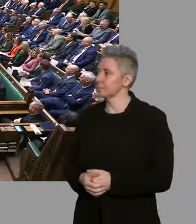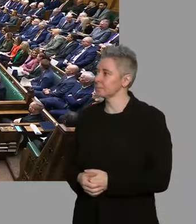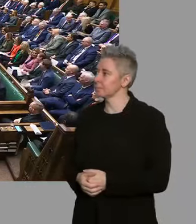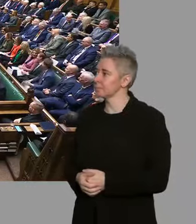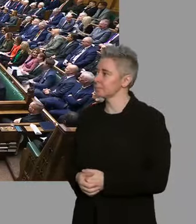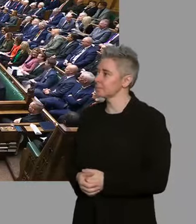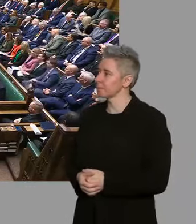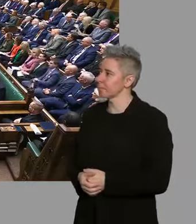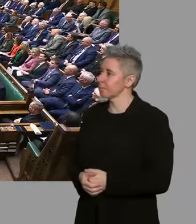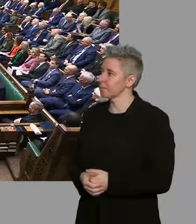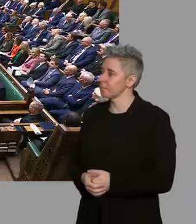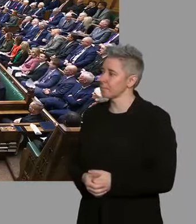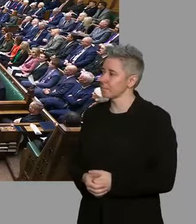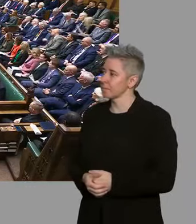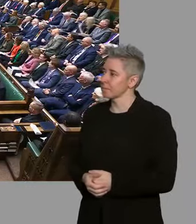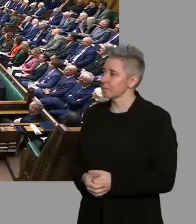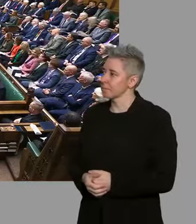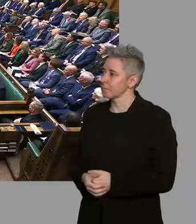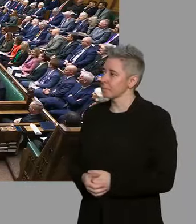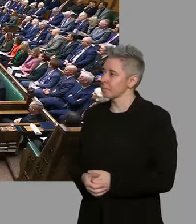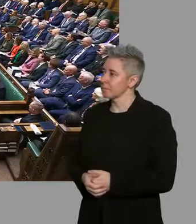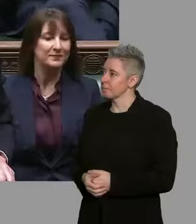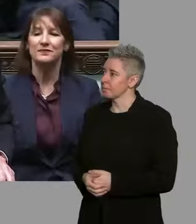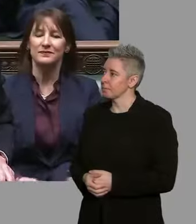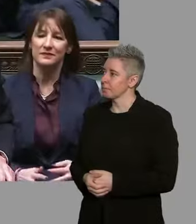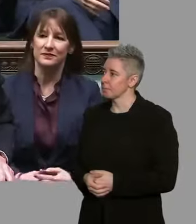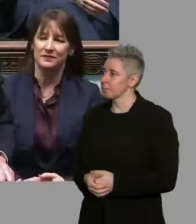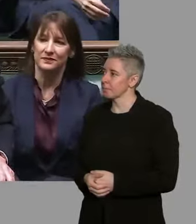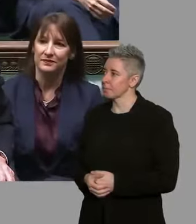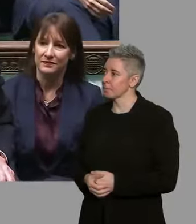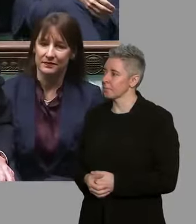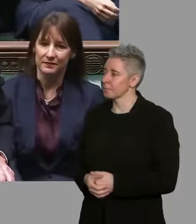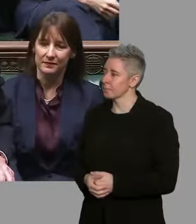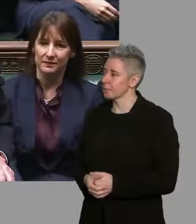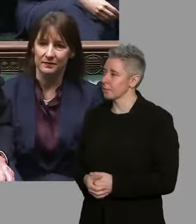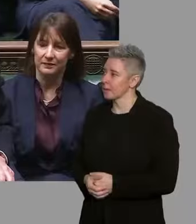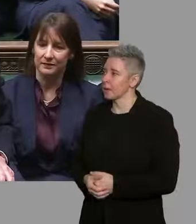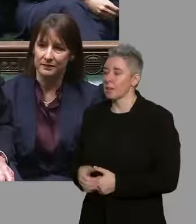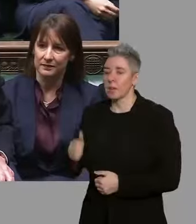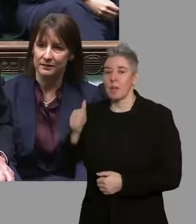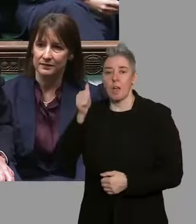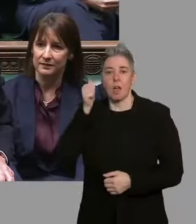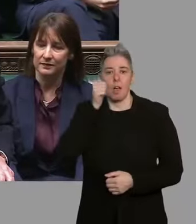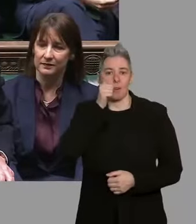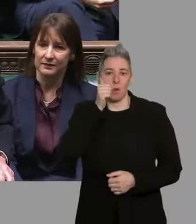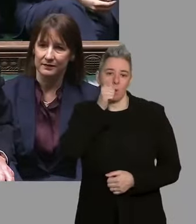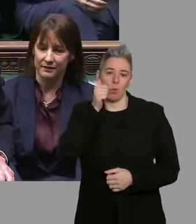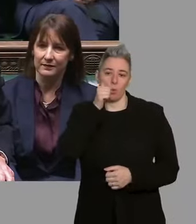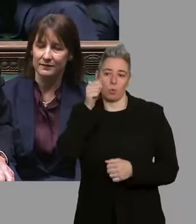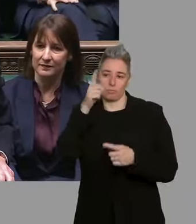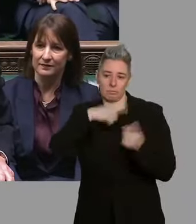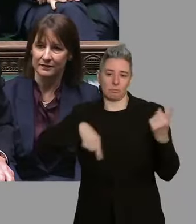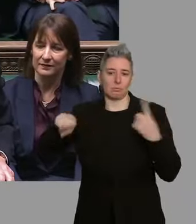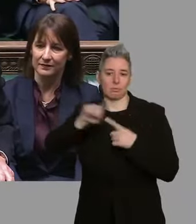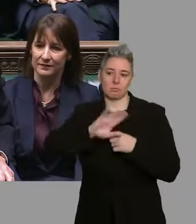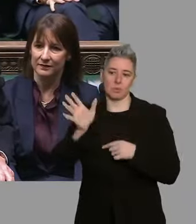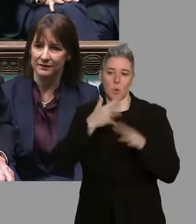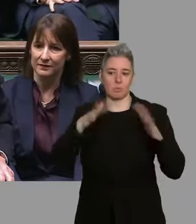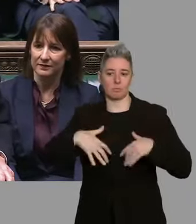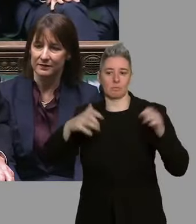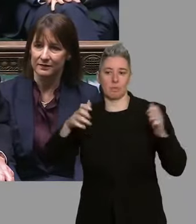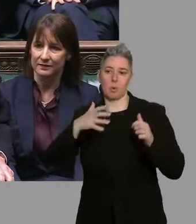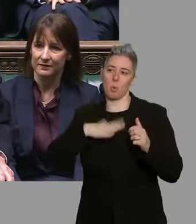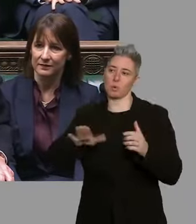Thank you, Mr Speaker. I know members across the House will want to extend our thanks to President Biden for his steadfast